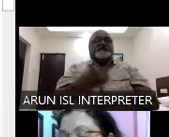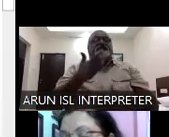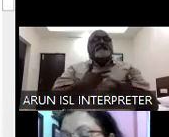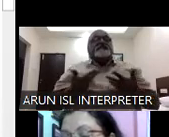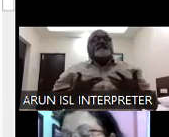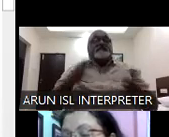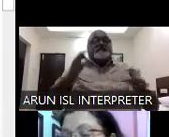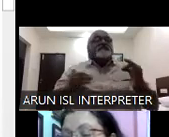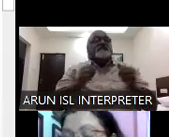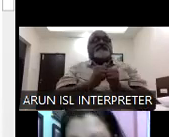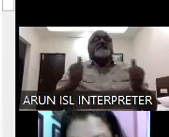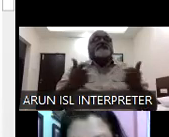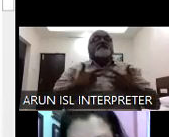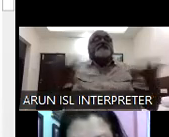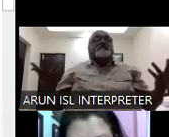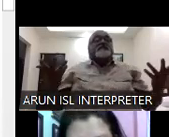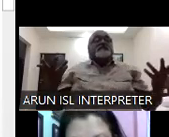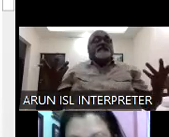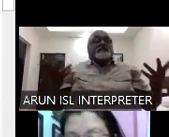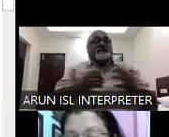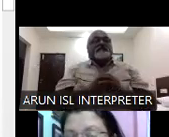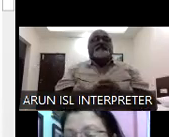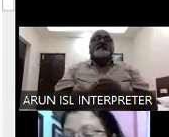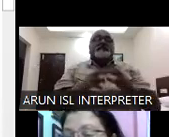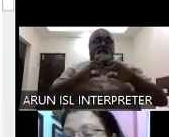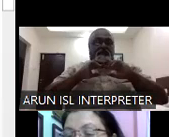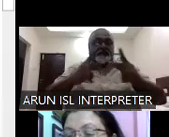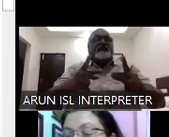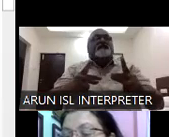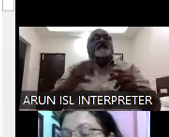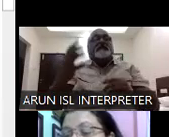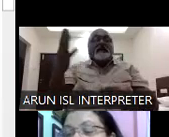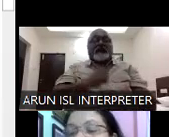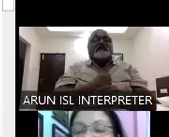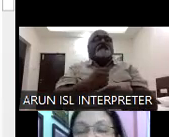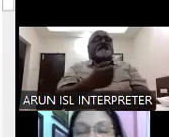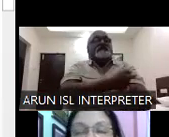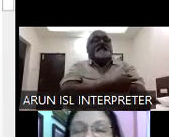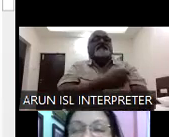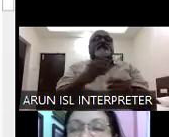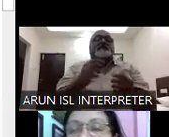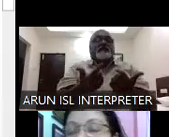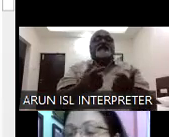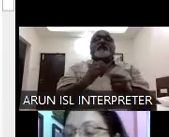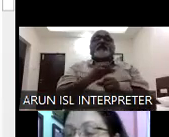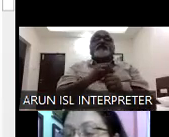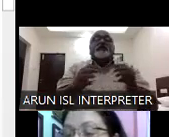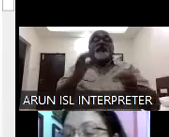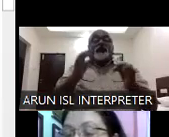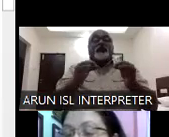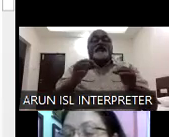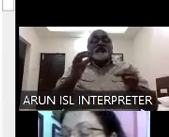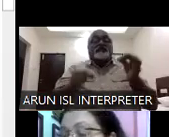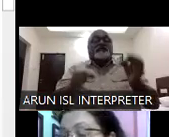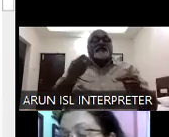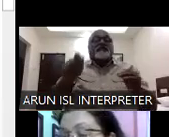COVID-19 by these kinds of interventions, which is done by the court as a final option left